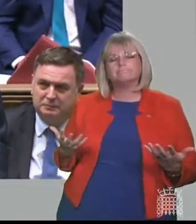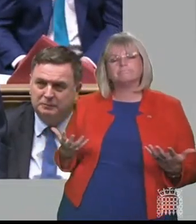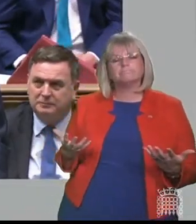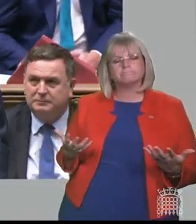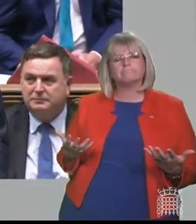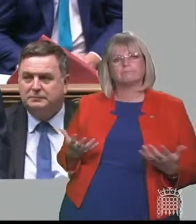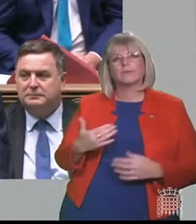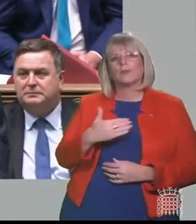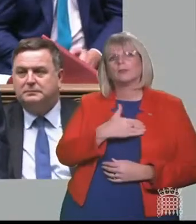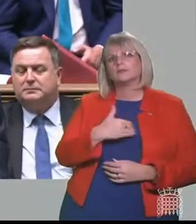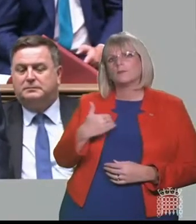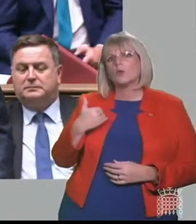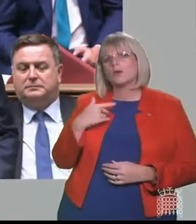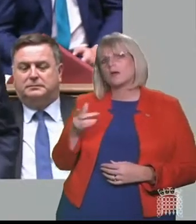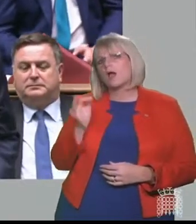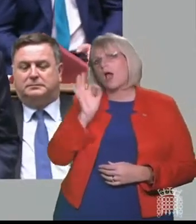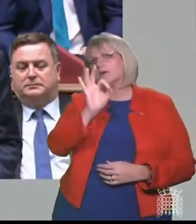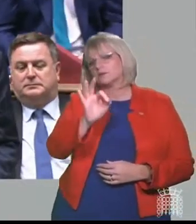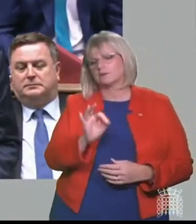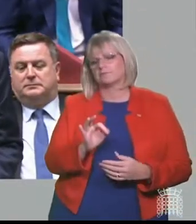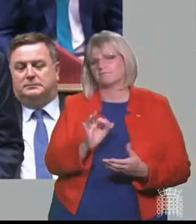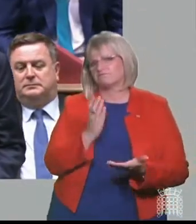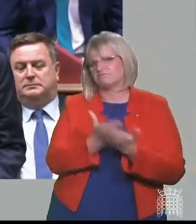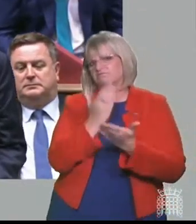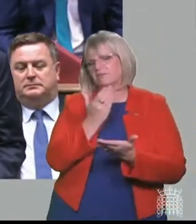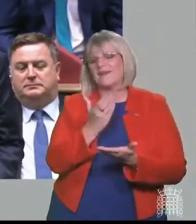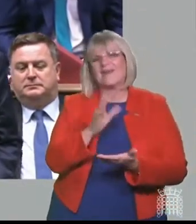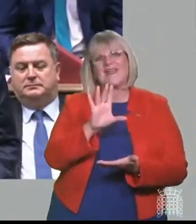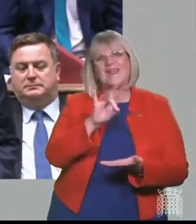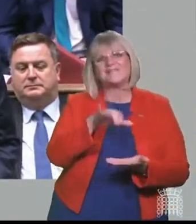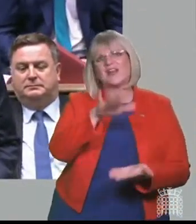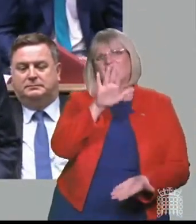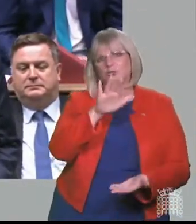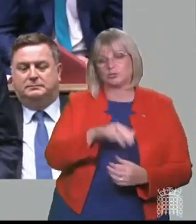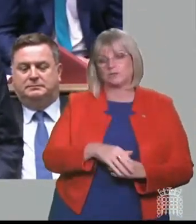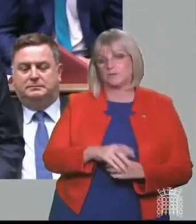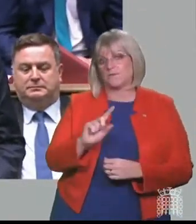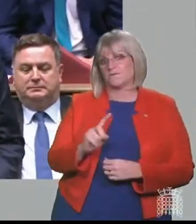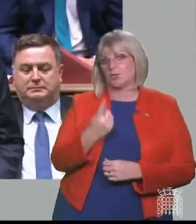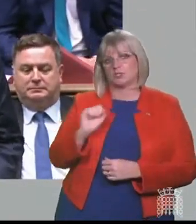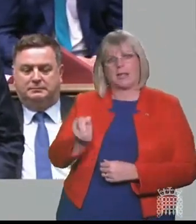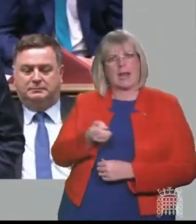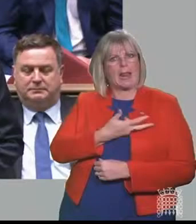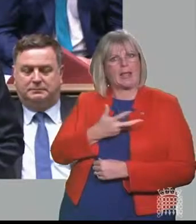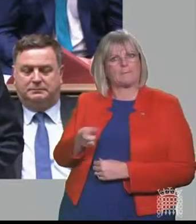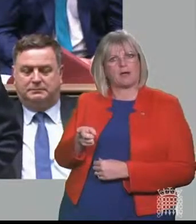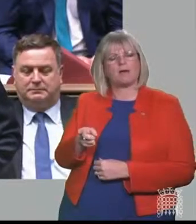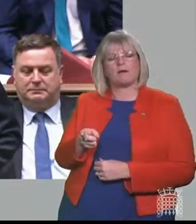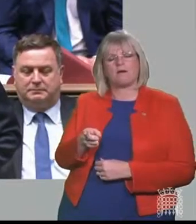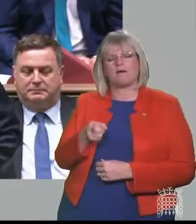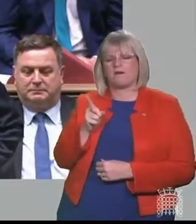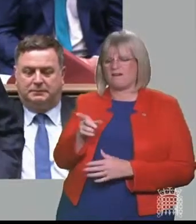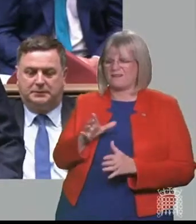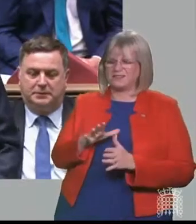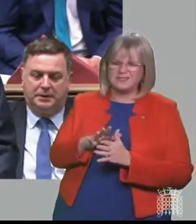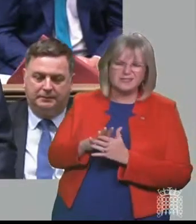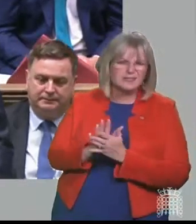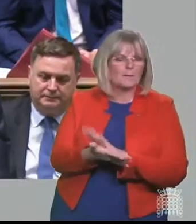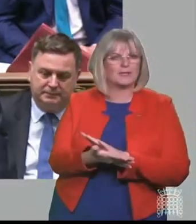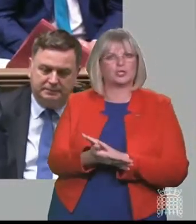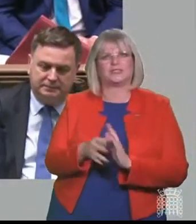more action on inflation. Well, the first thing Labour could do is drop their damaging inflationary plan to ramp borrowing up.